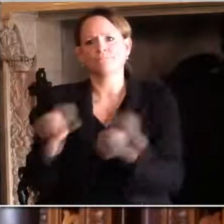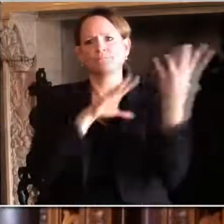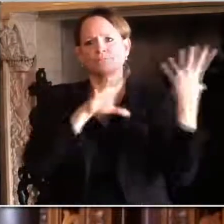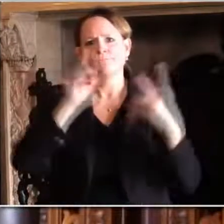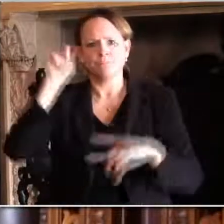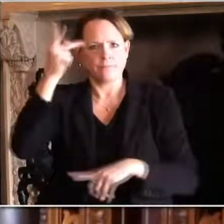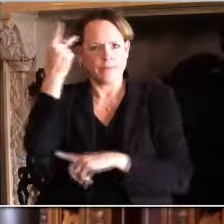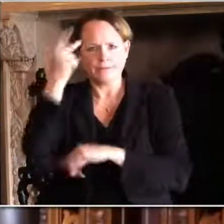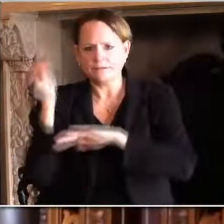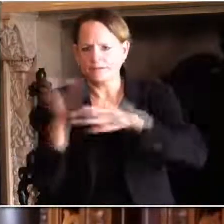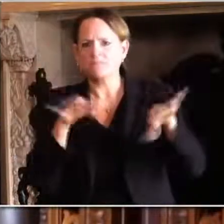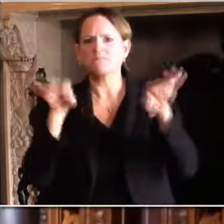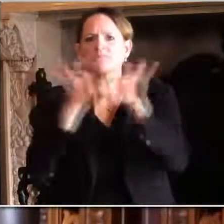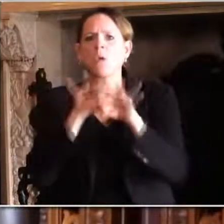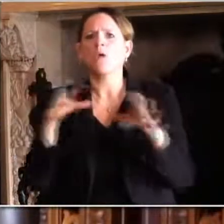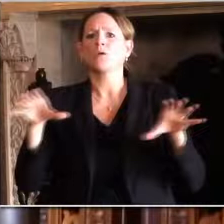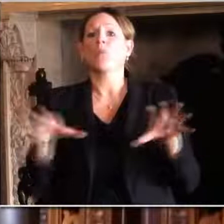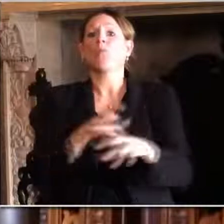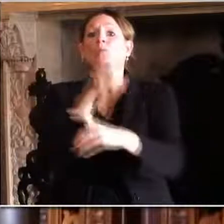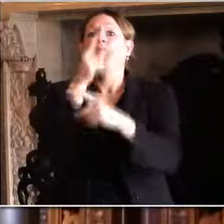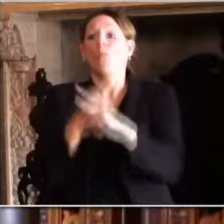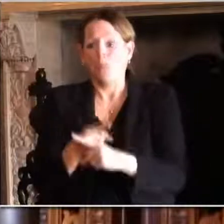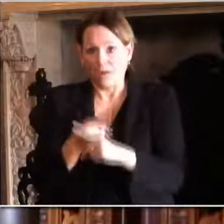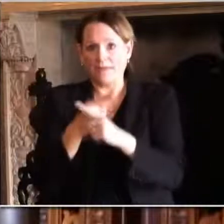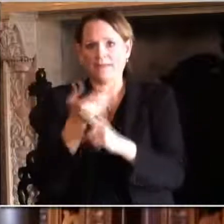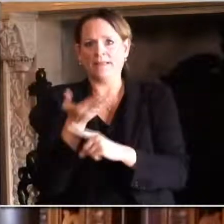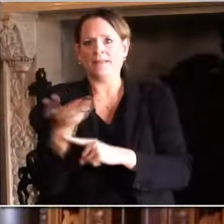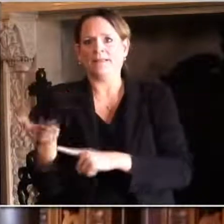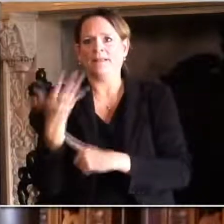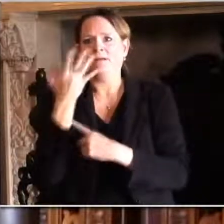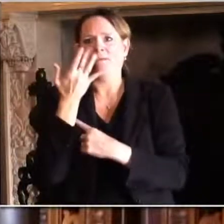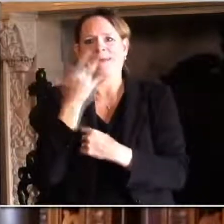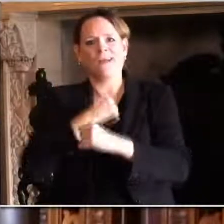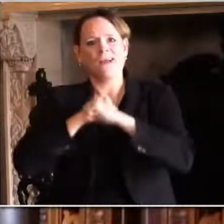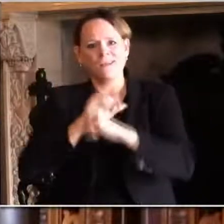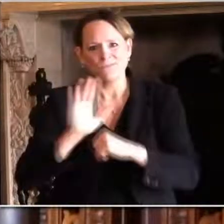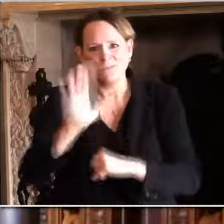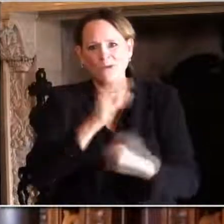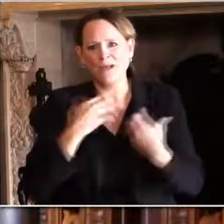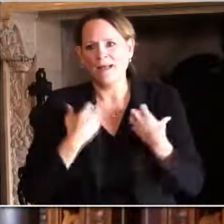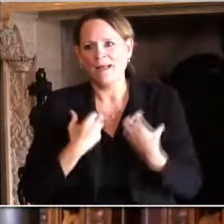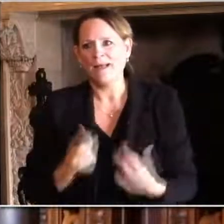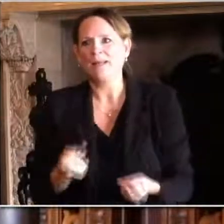facts, and we hope that the justices agree with us regardless of what their perceived